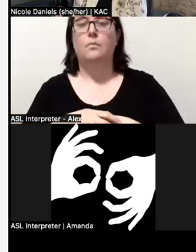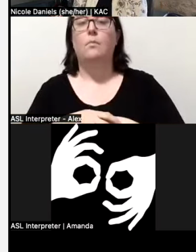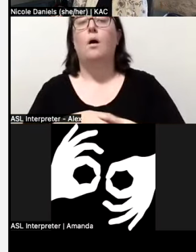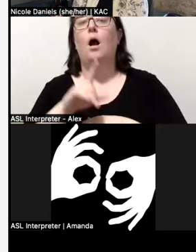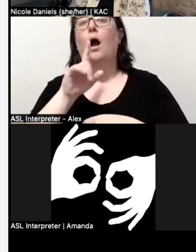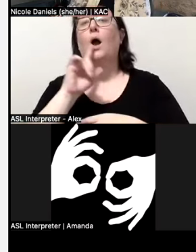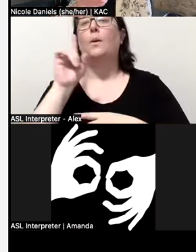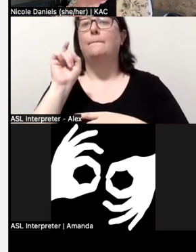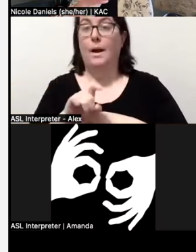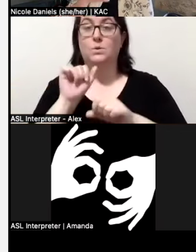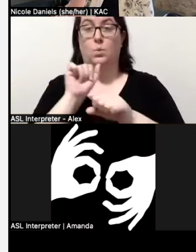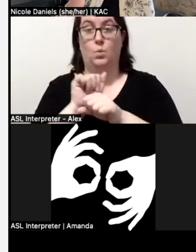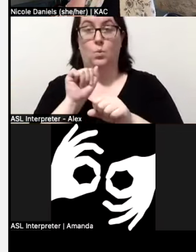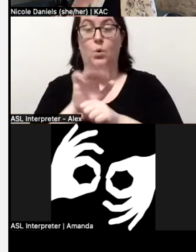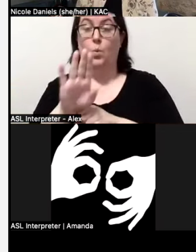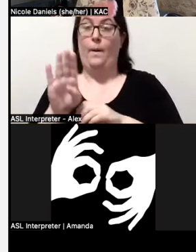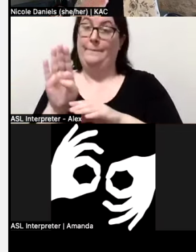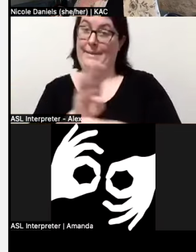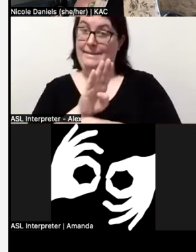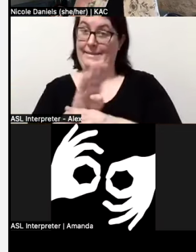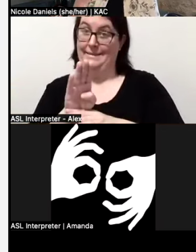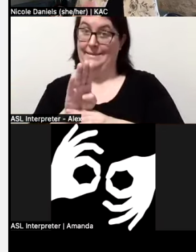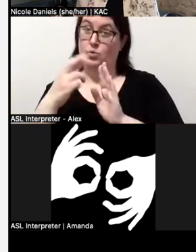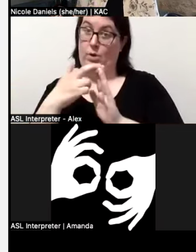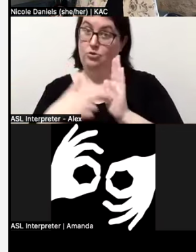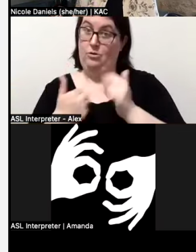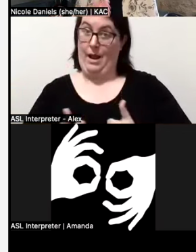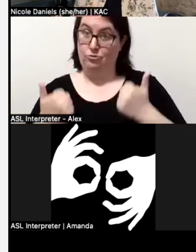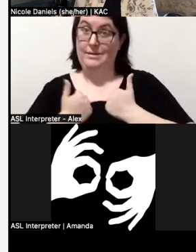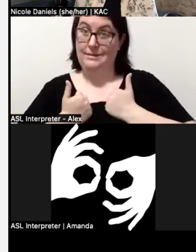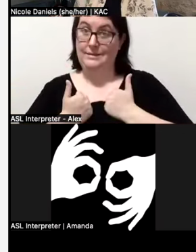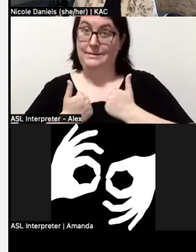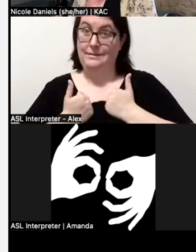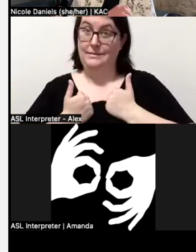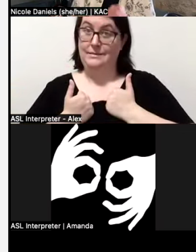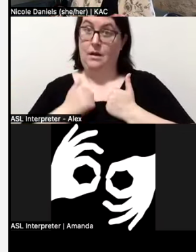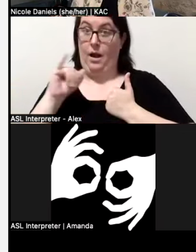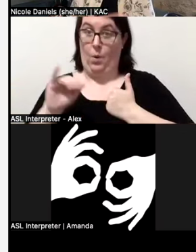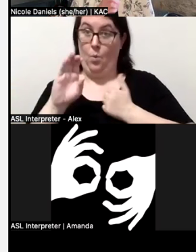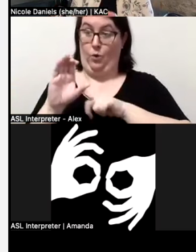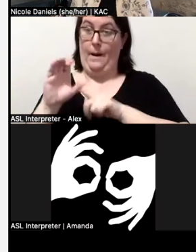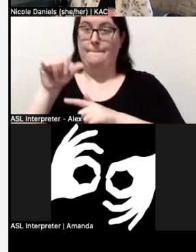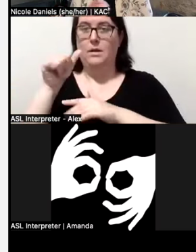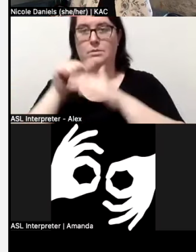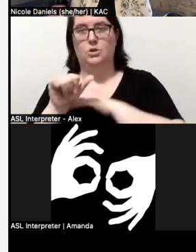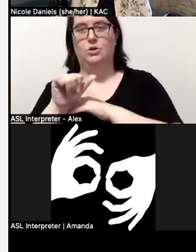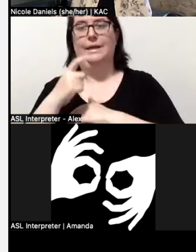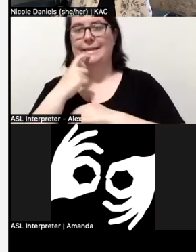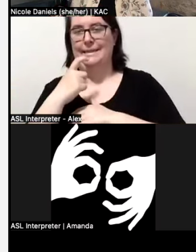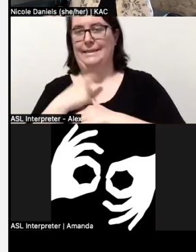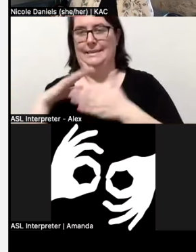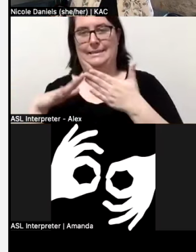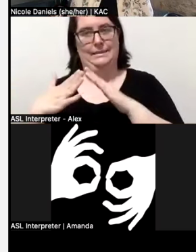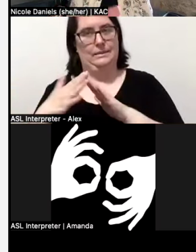located, meaning your registered address that you're incorporated under has to be located within the City of